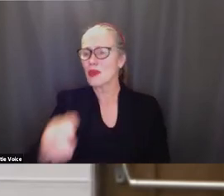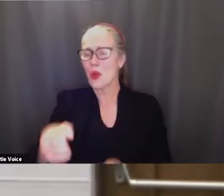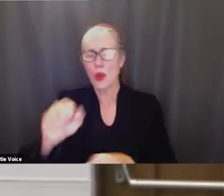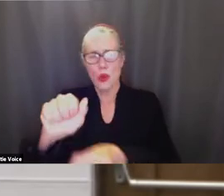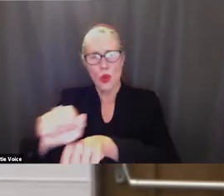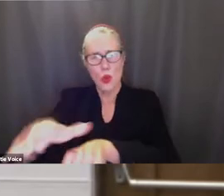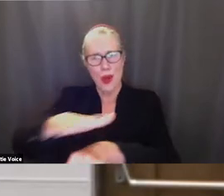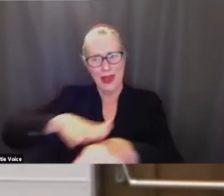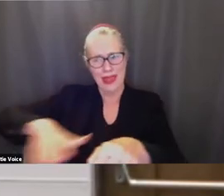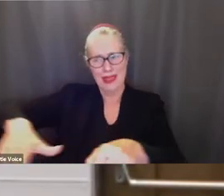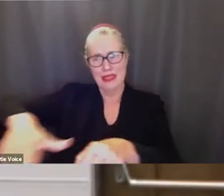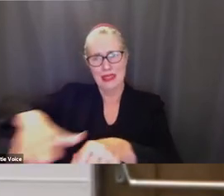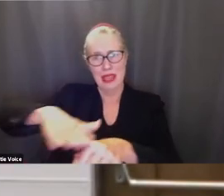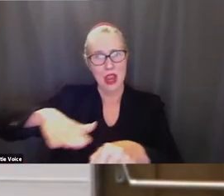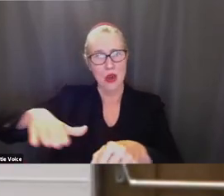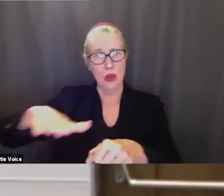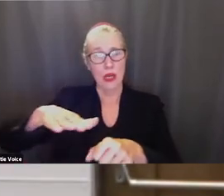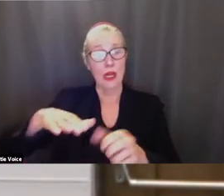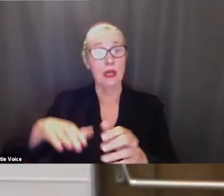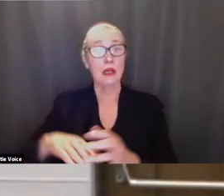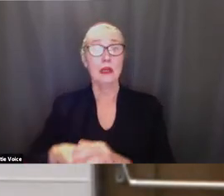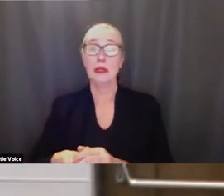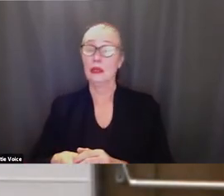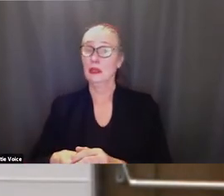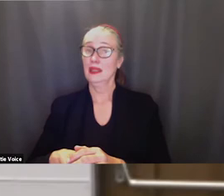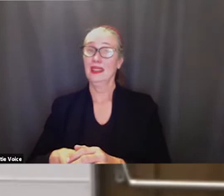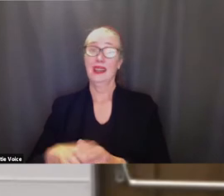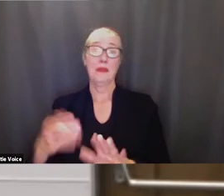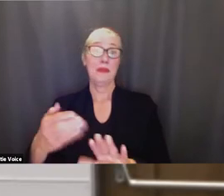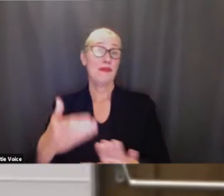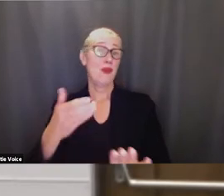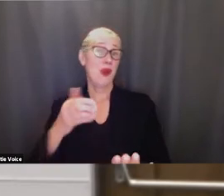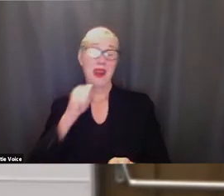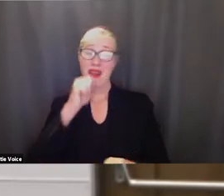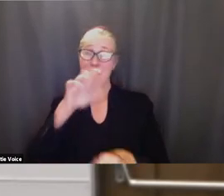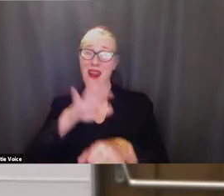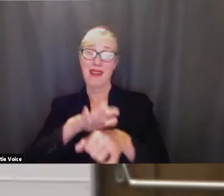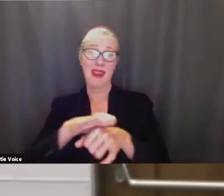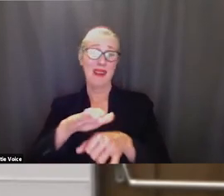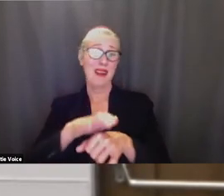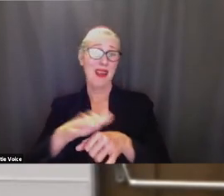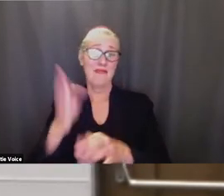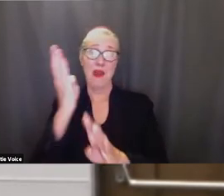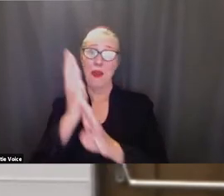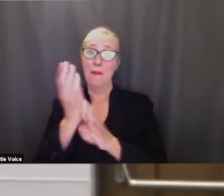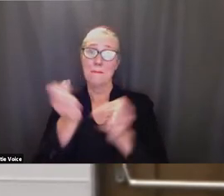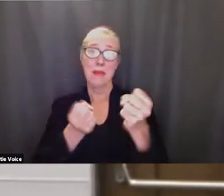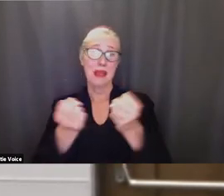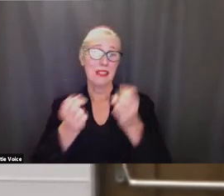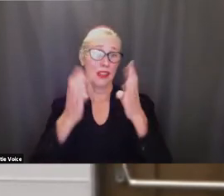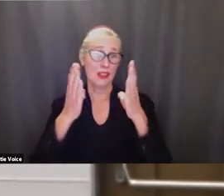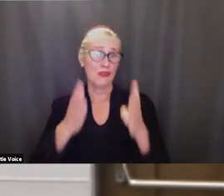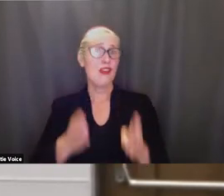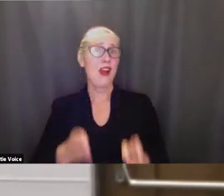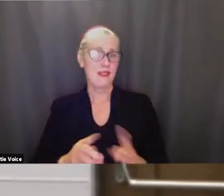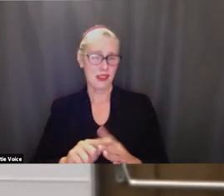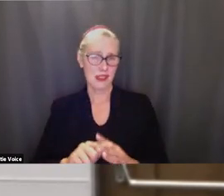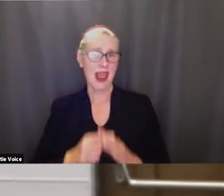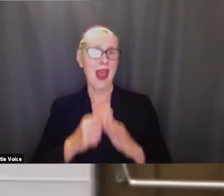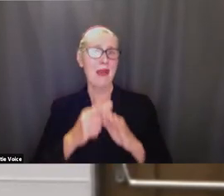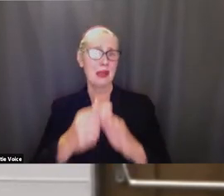has um really been left vacant by the shortage of bus drivers that we encountered at the beginning of this school